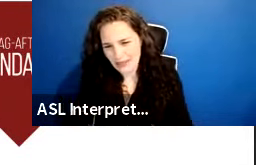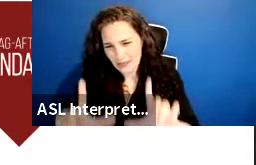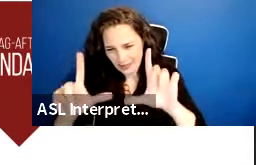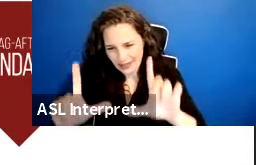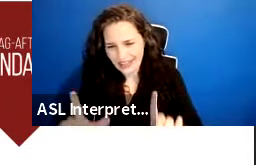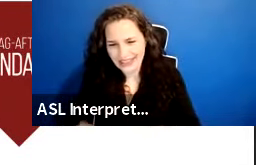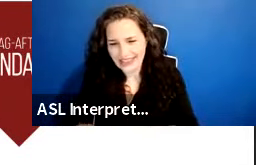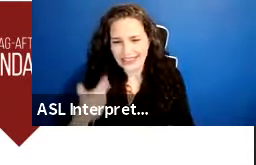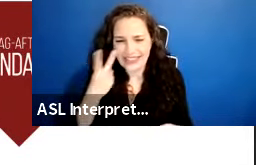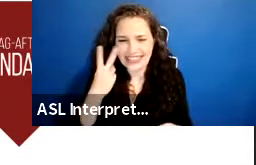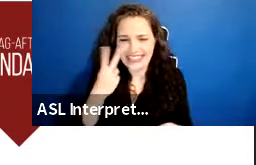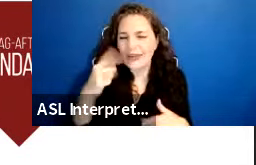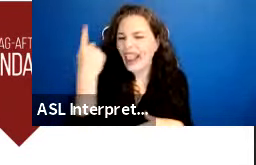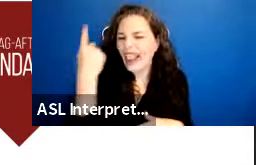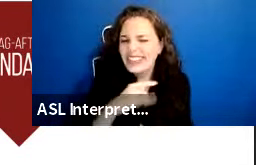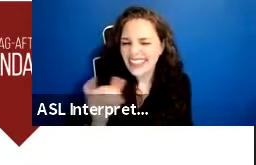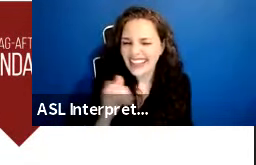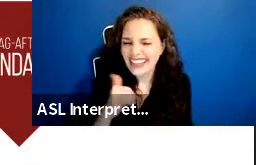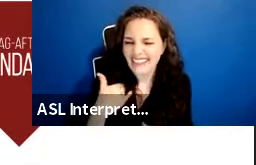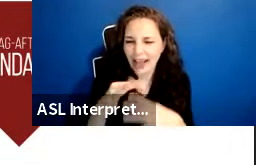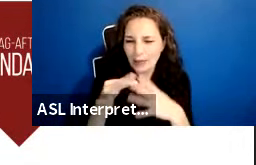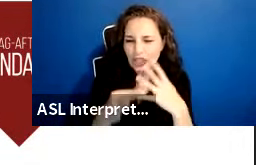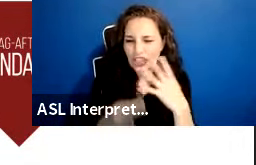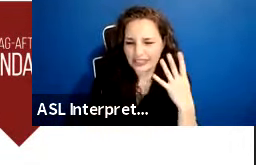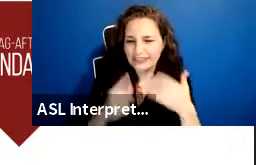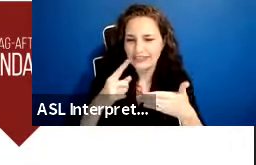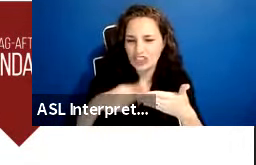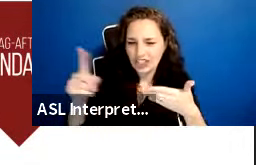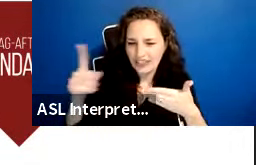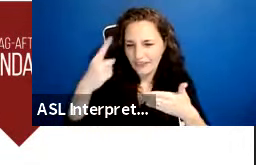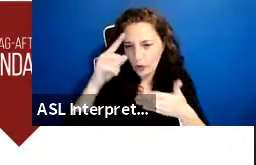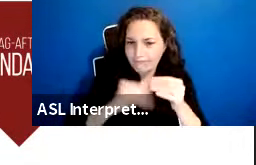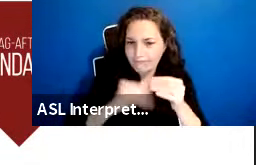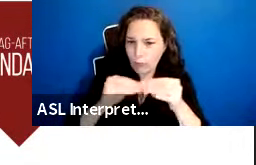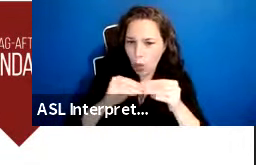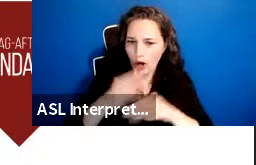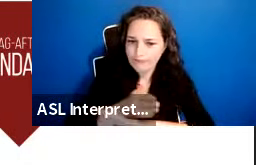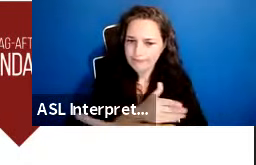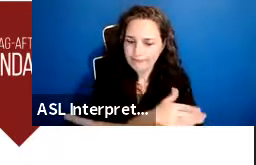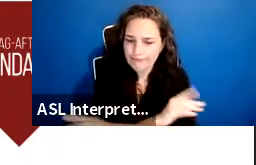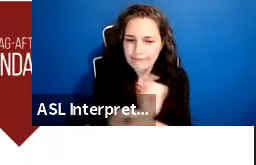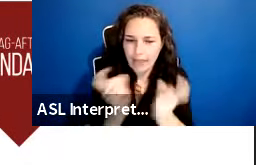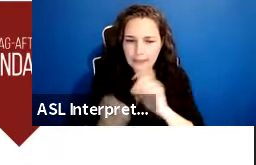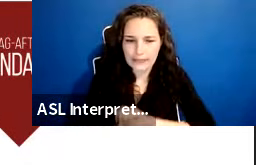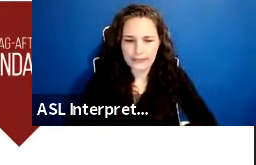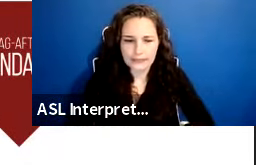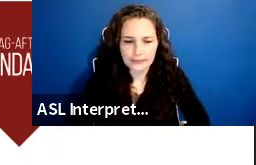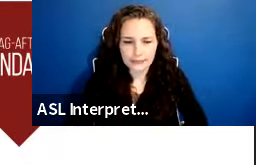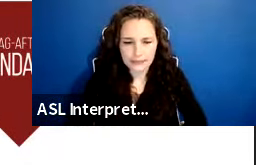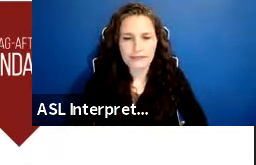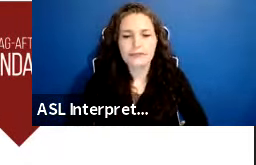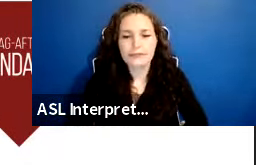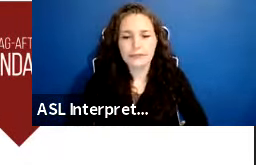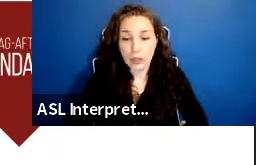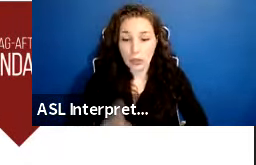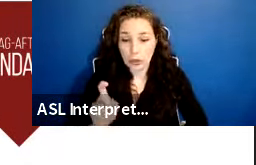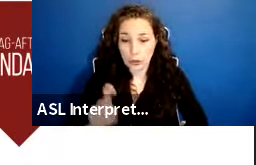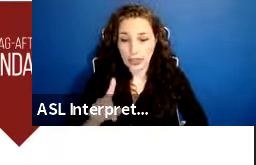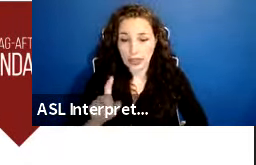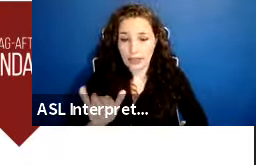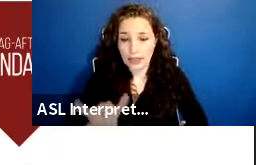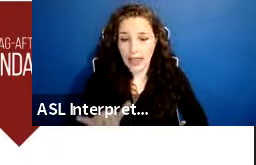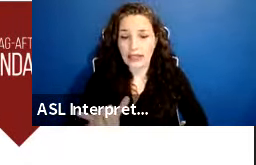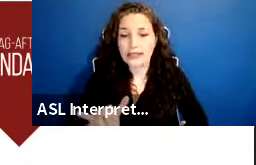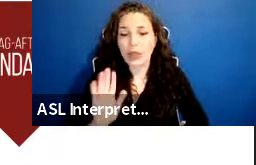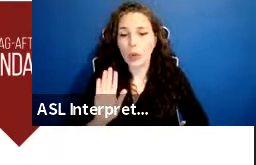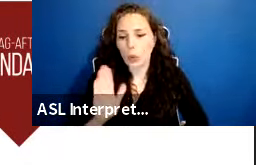giving you the option of also checking for your updates. Okay, and then likewise, once you click on that button, the Zoom software will then